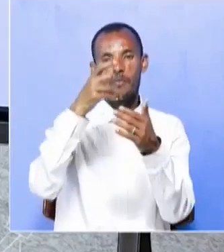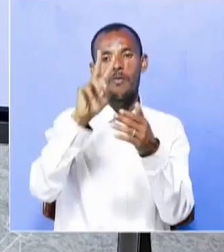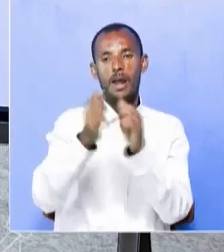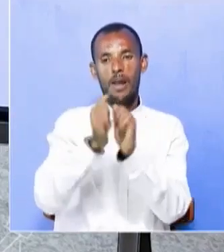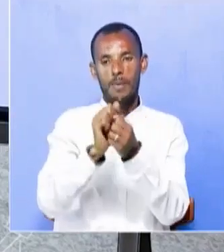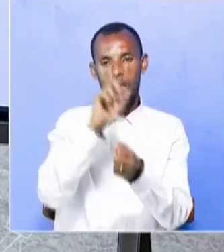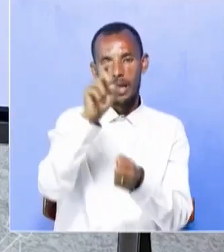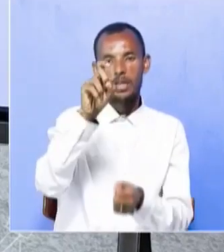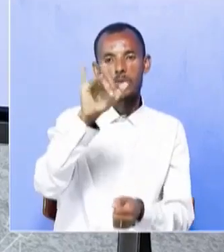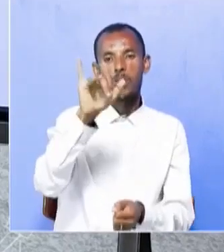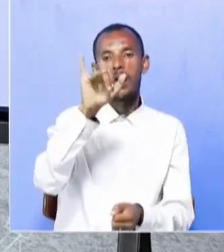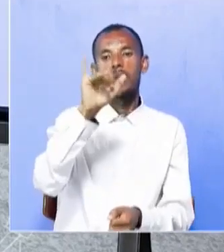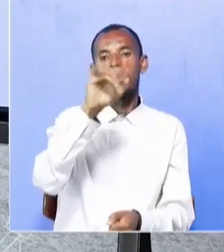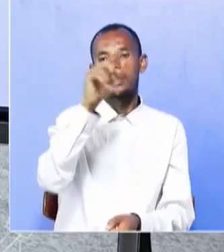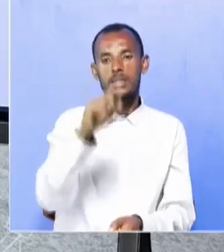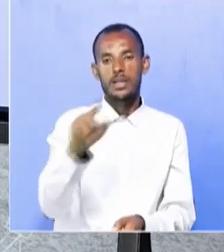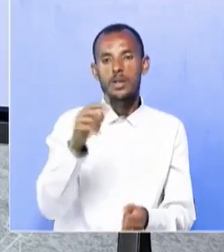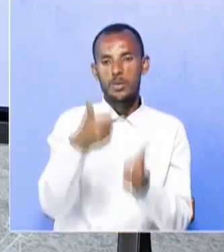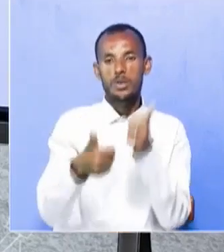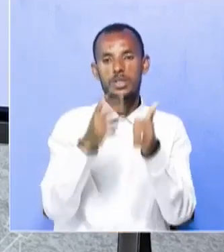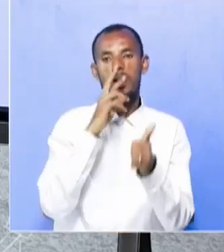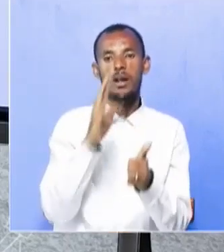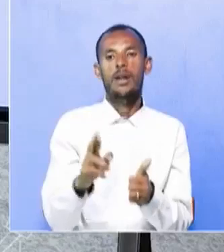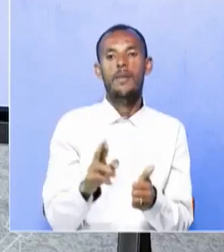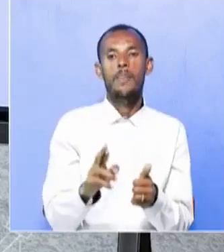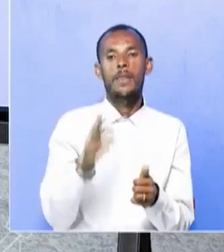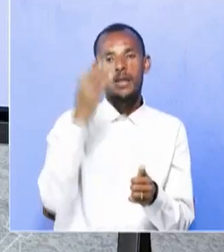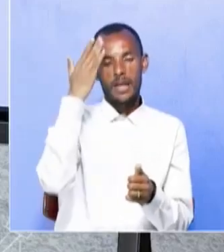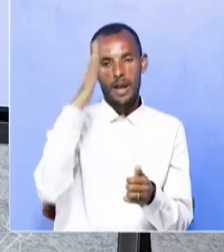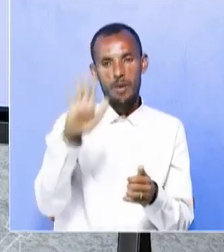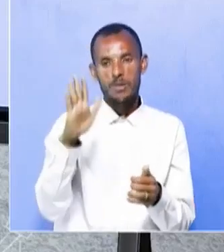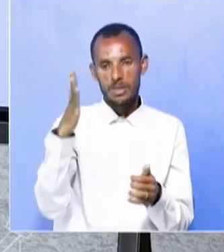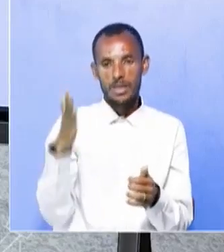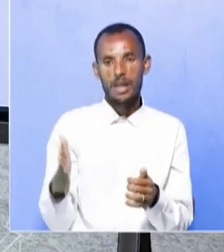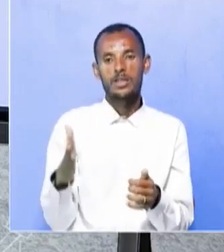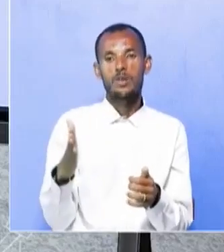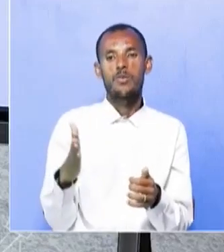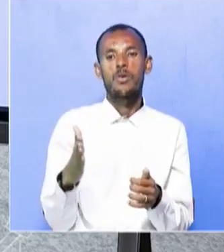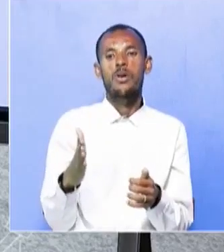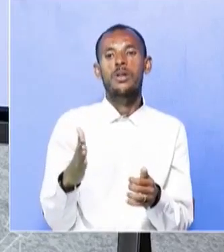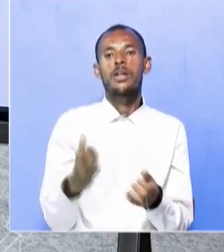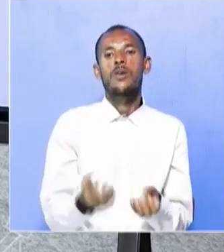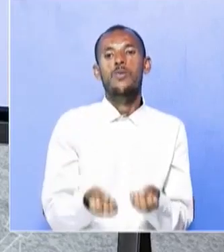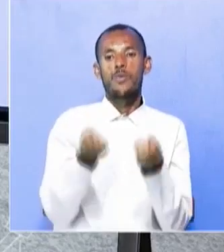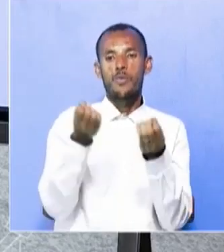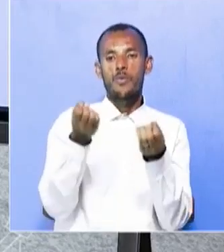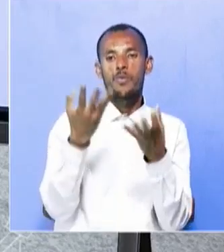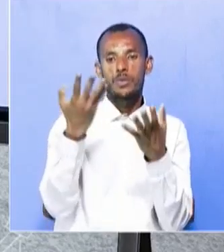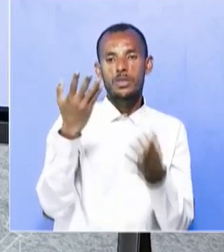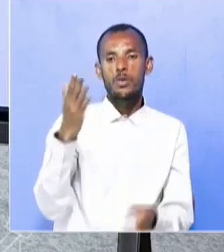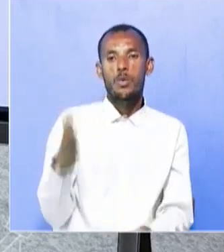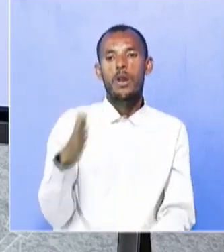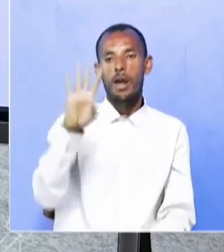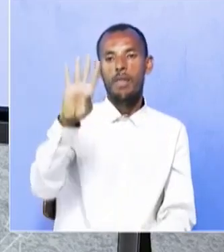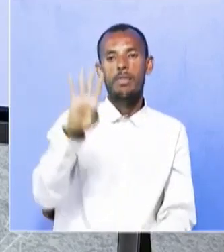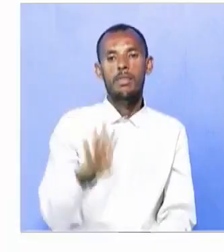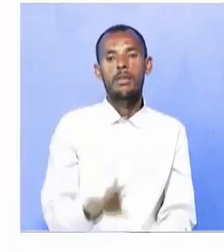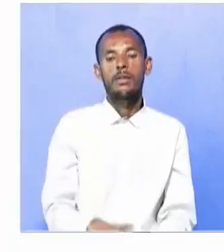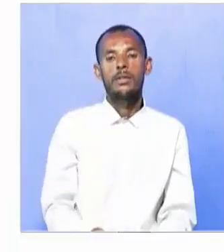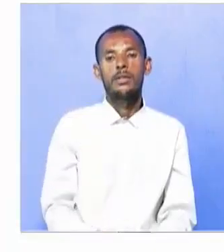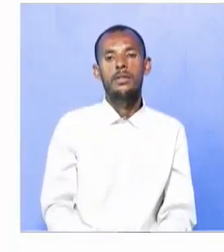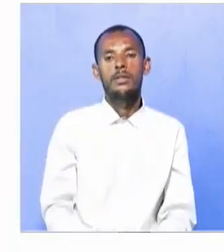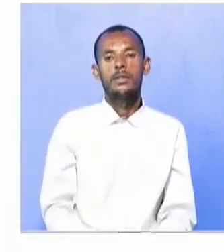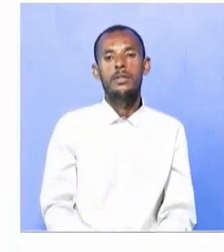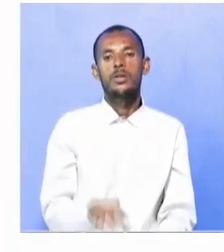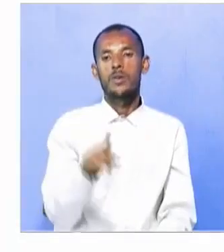y, z, which are the unknown sides of a certain quadrilateral. So